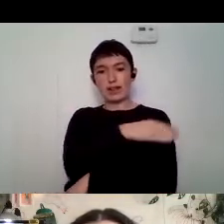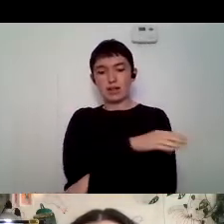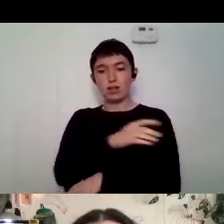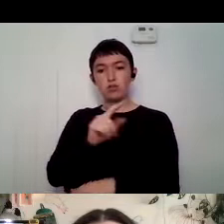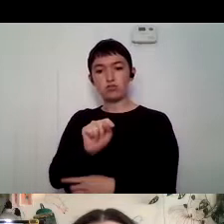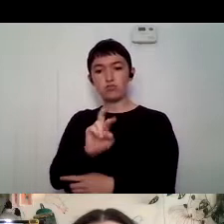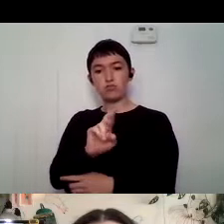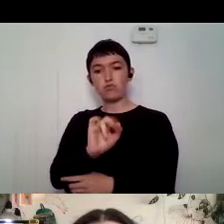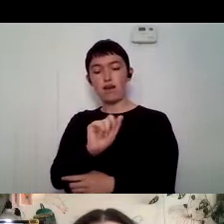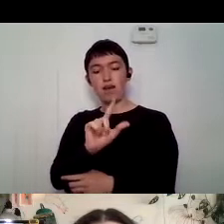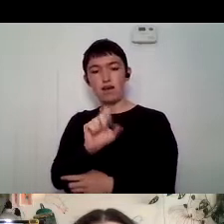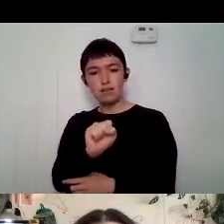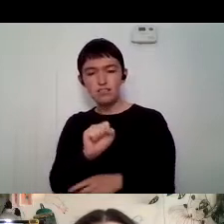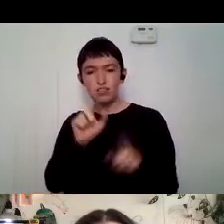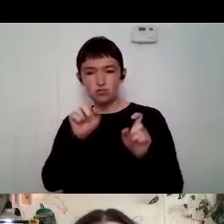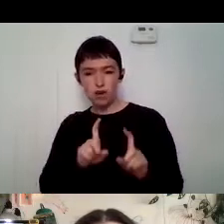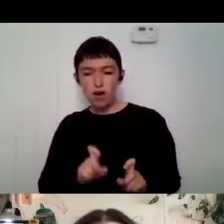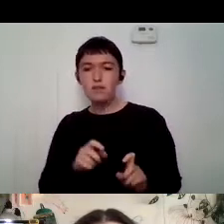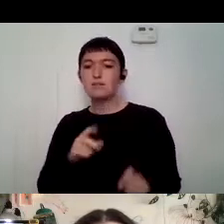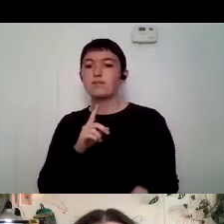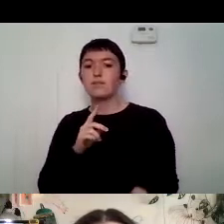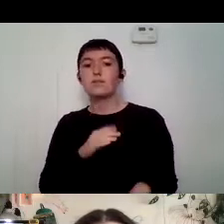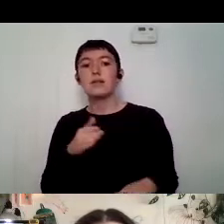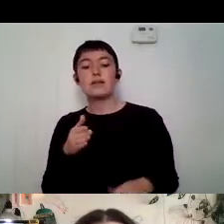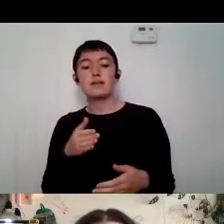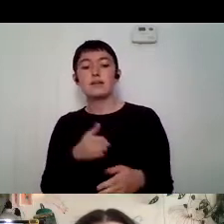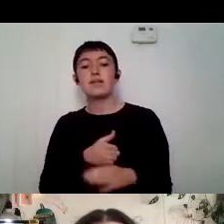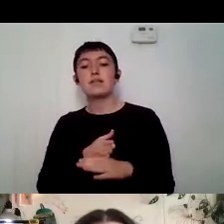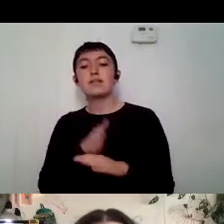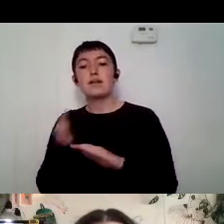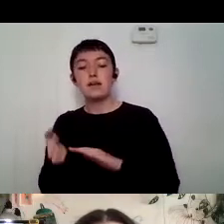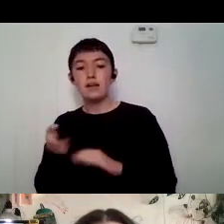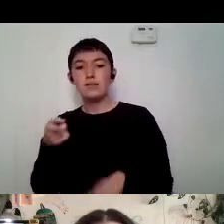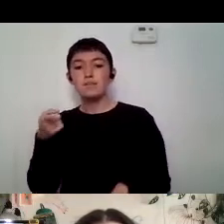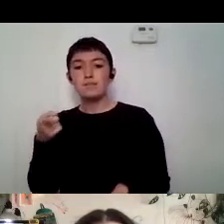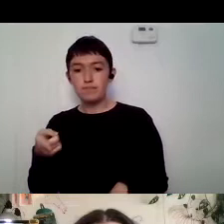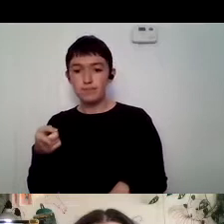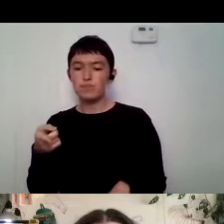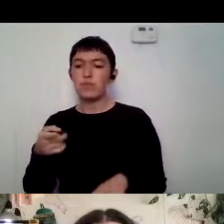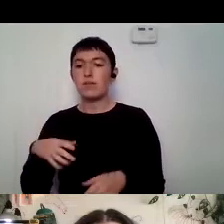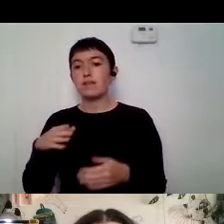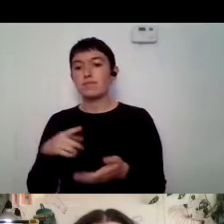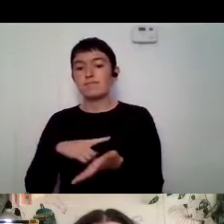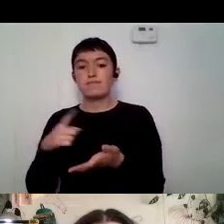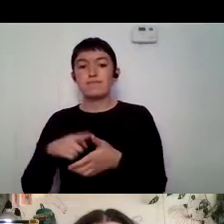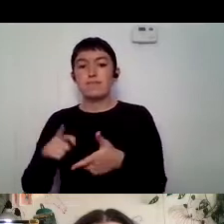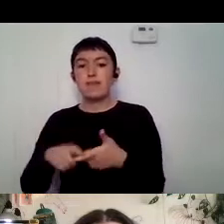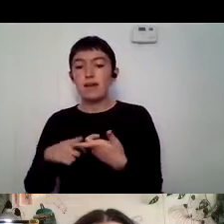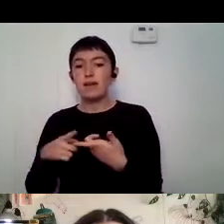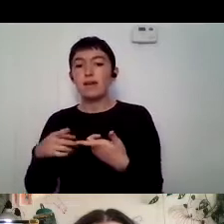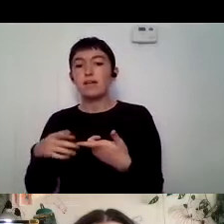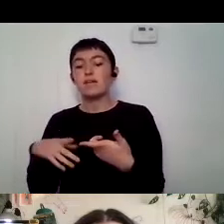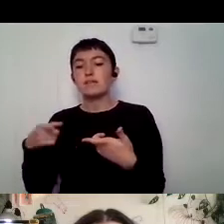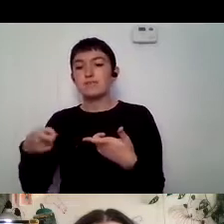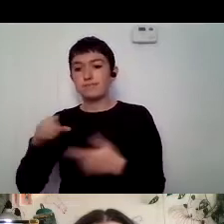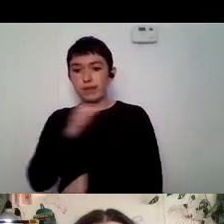which is actual trials in humans. And then that all leads to the eventual approval of a single new drug, which goes on and makes it to the